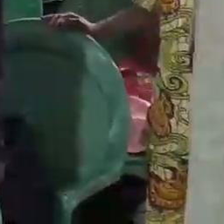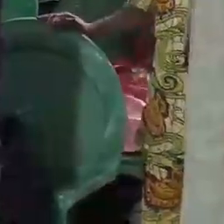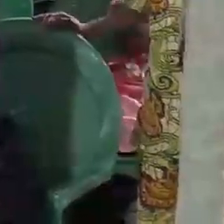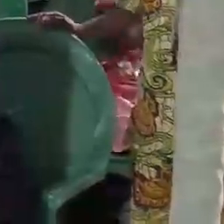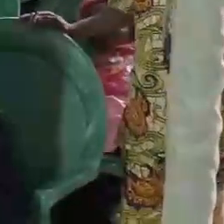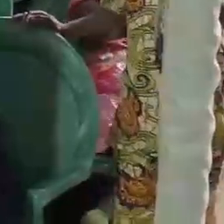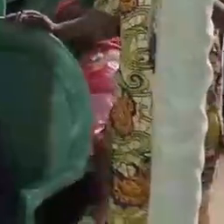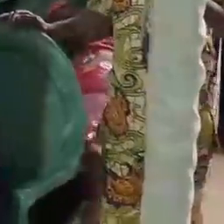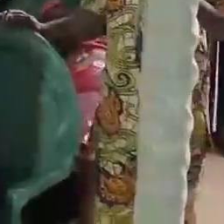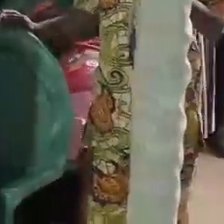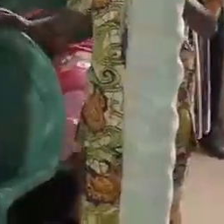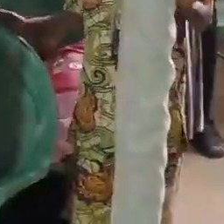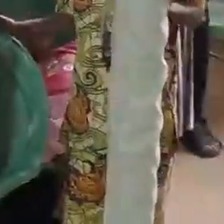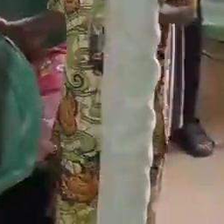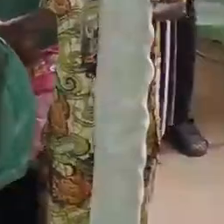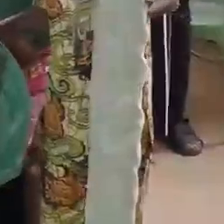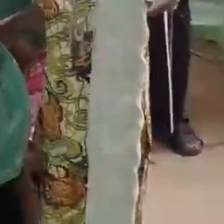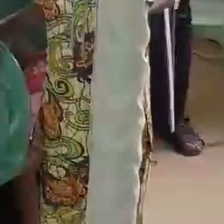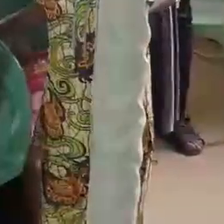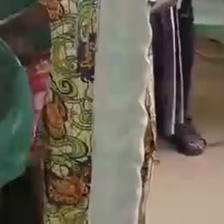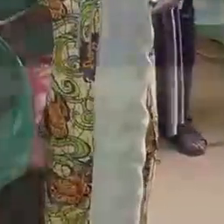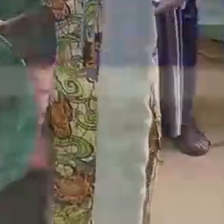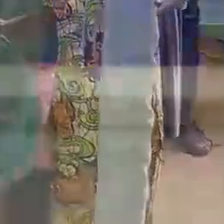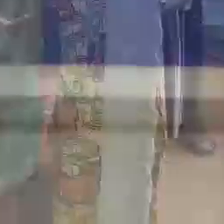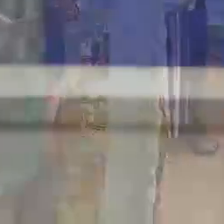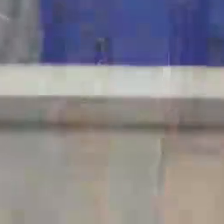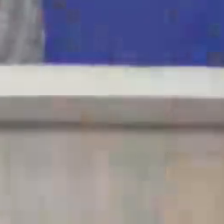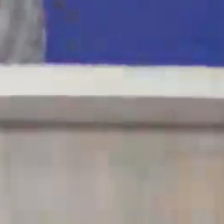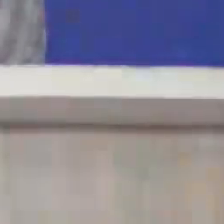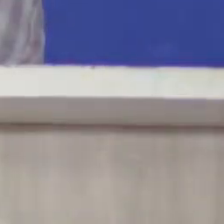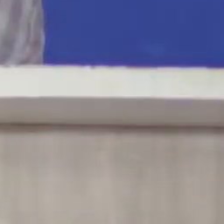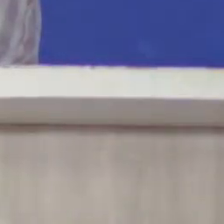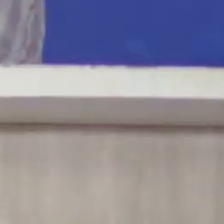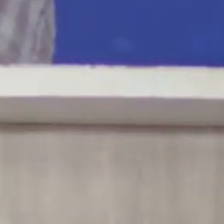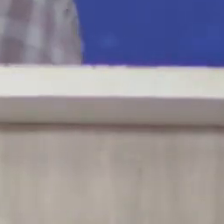and to plant the seed of greatness in your life.